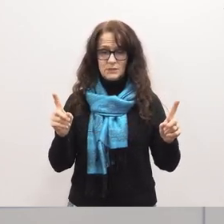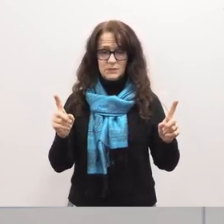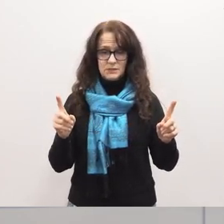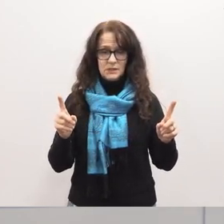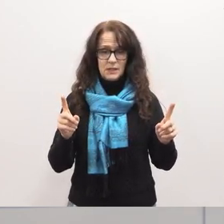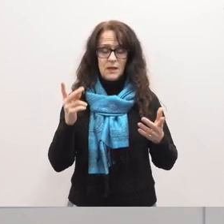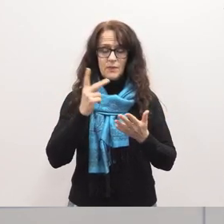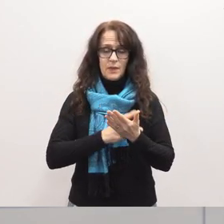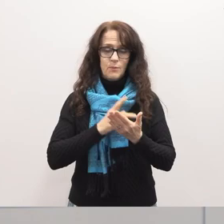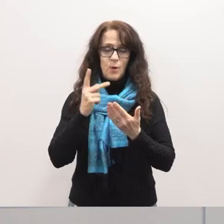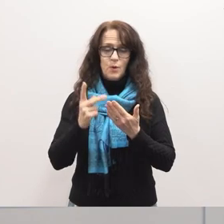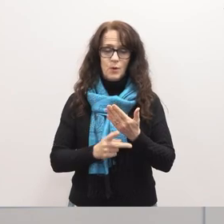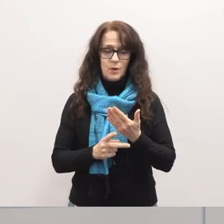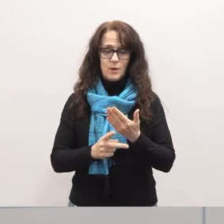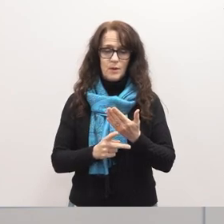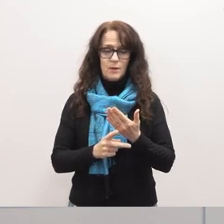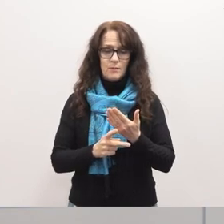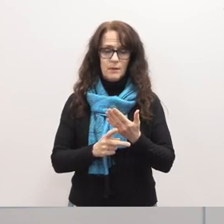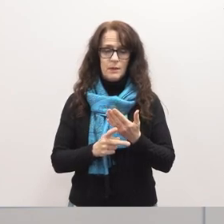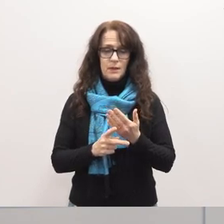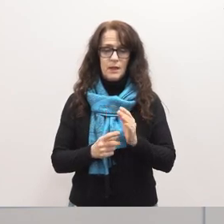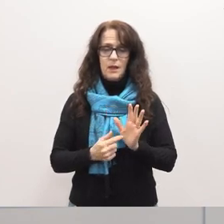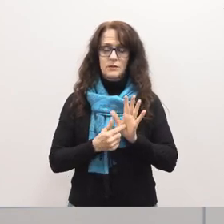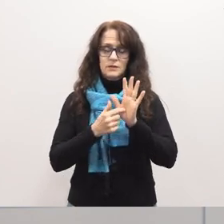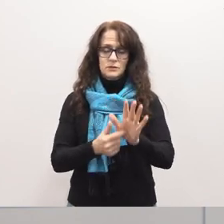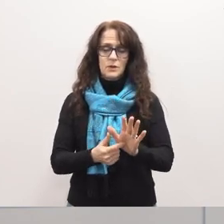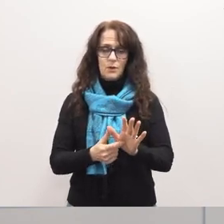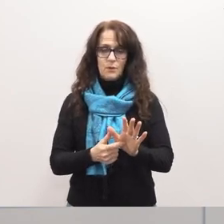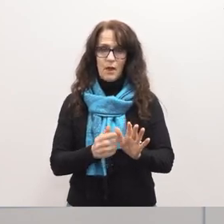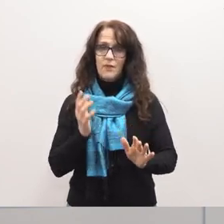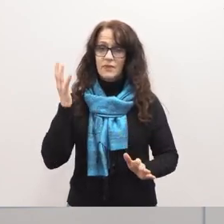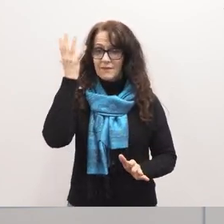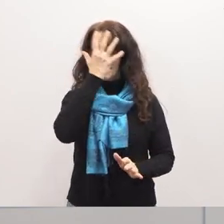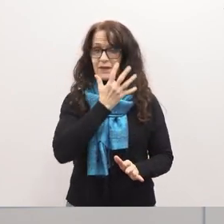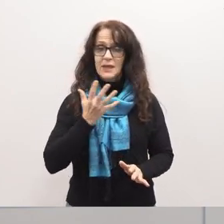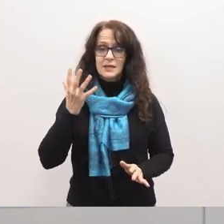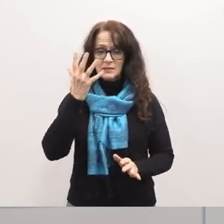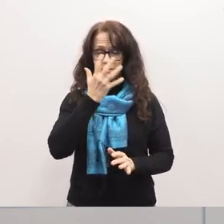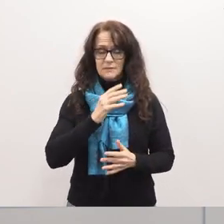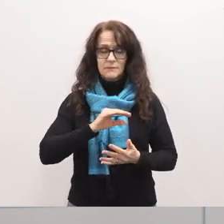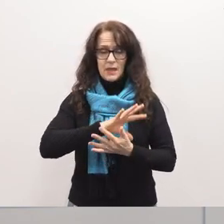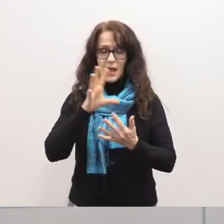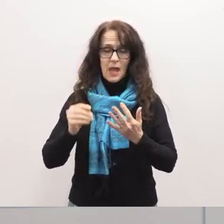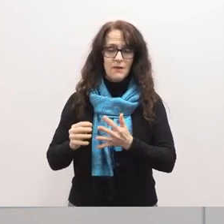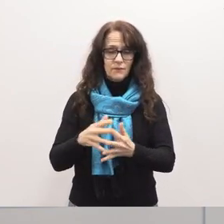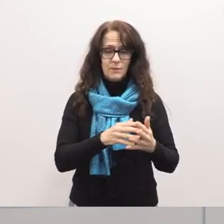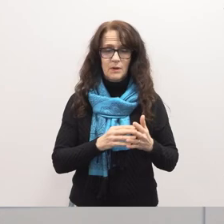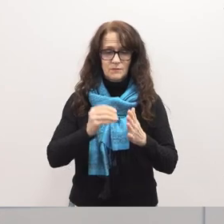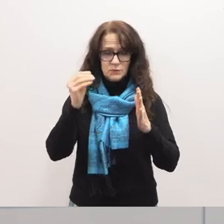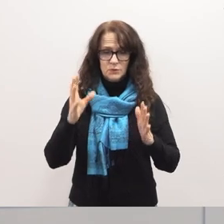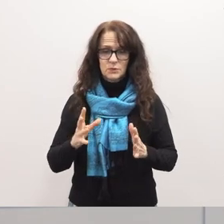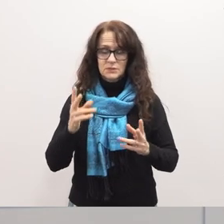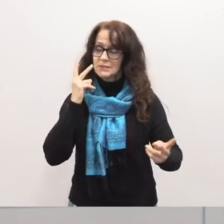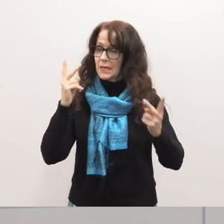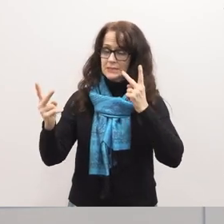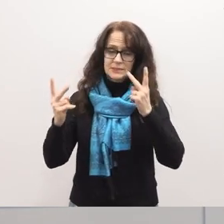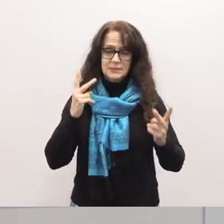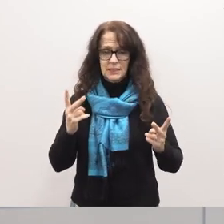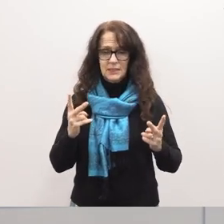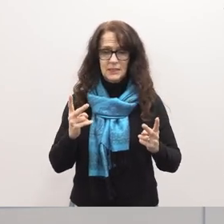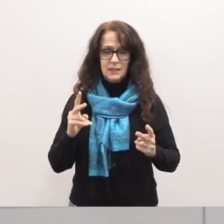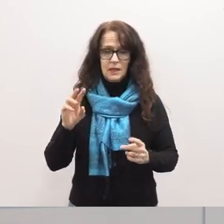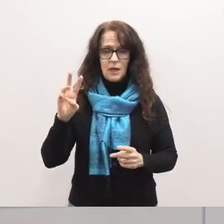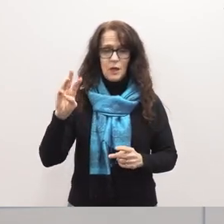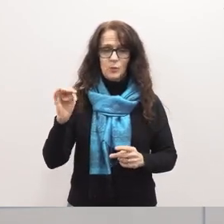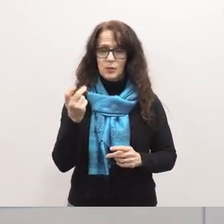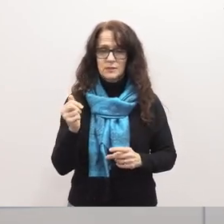these programs as they are reflected on the faces of African-American students that I see at Wilson High